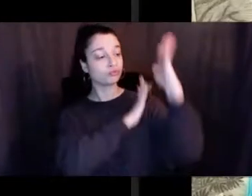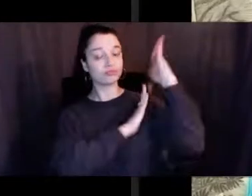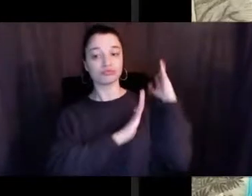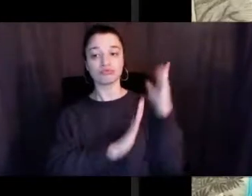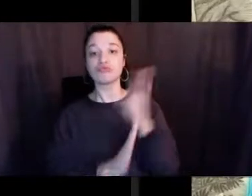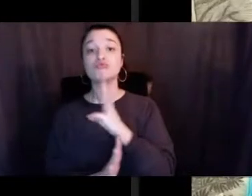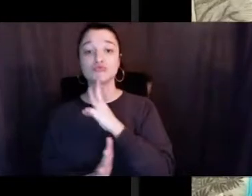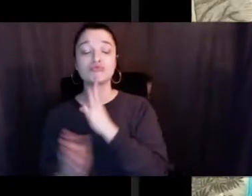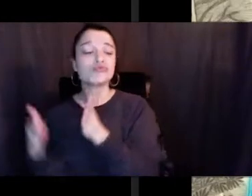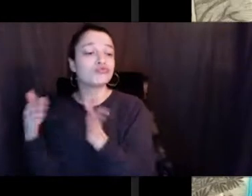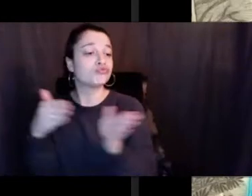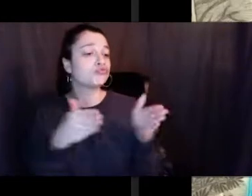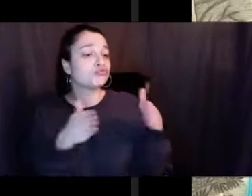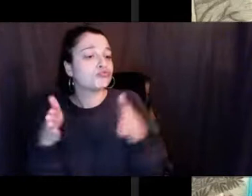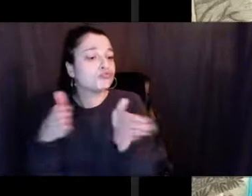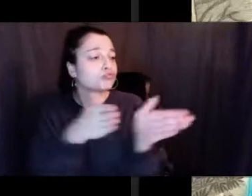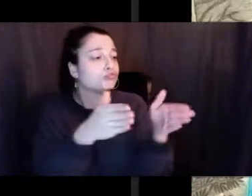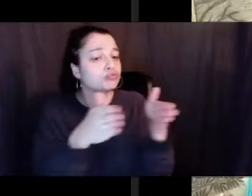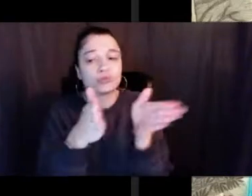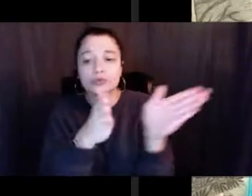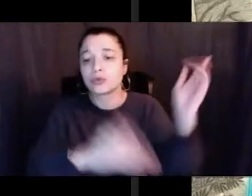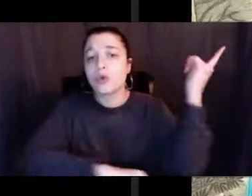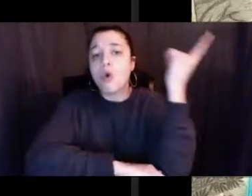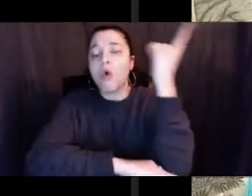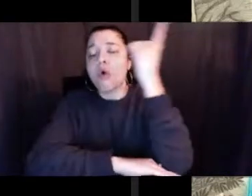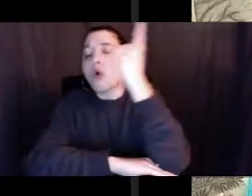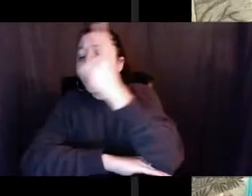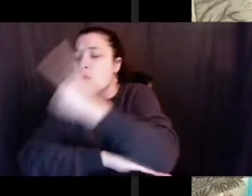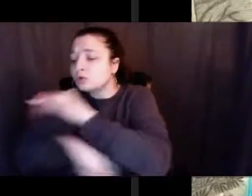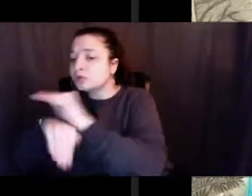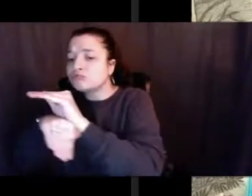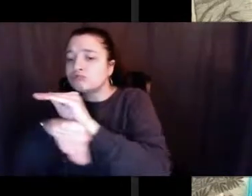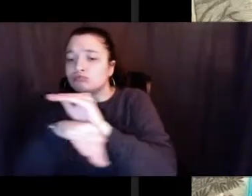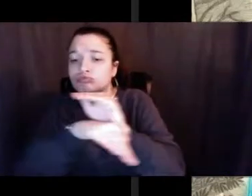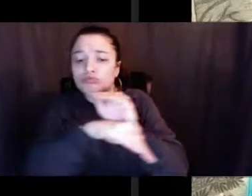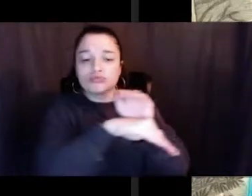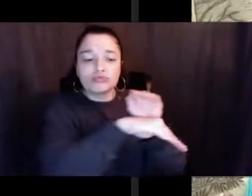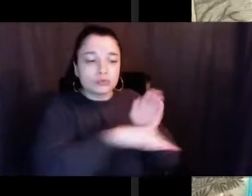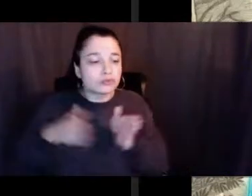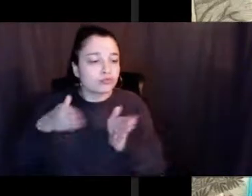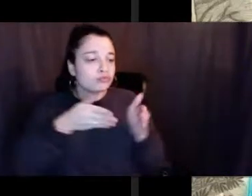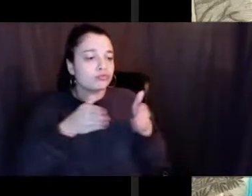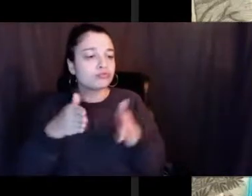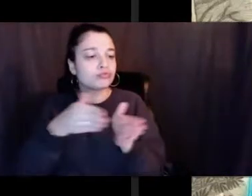Once there was a river that flowed night and day, but it didn't know it was a river until